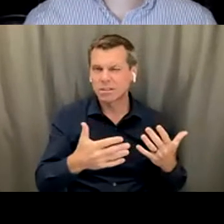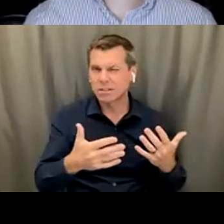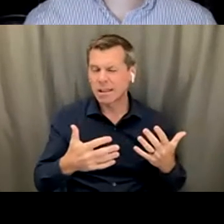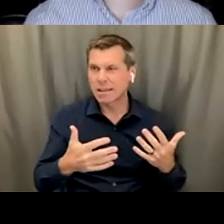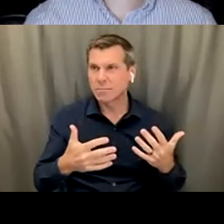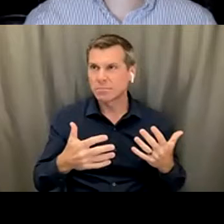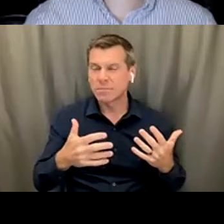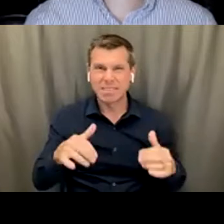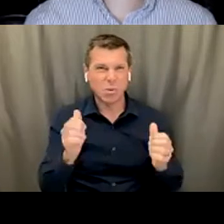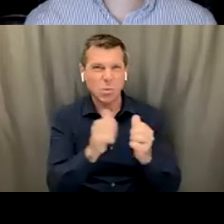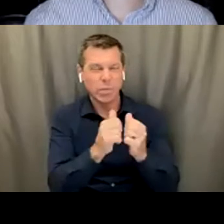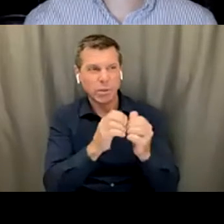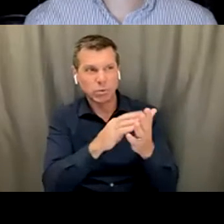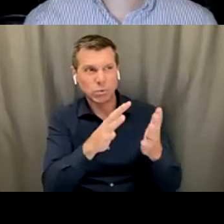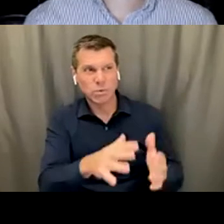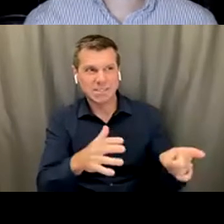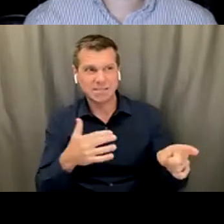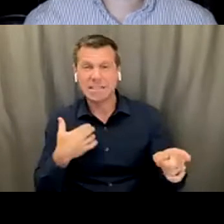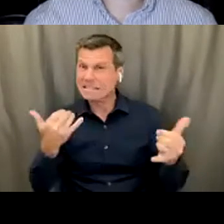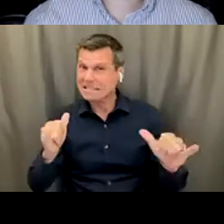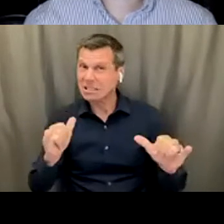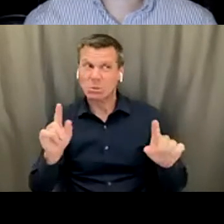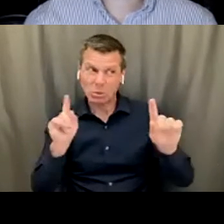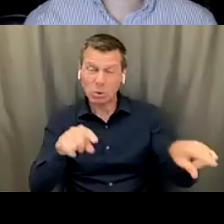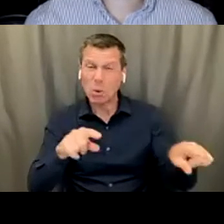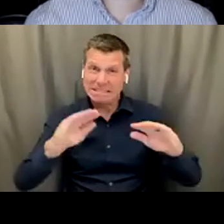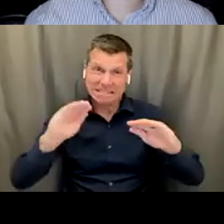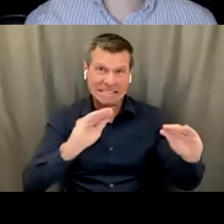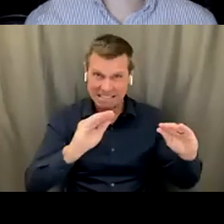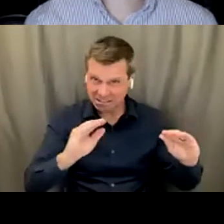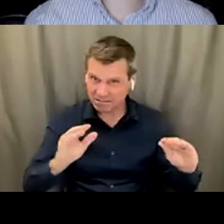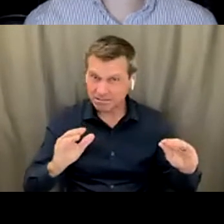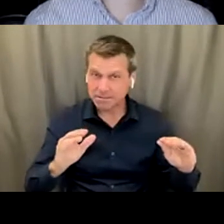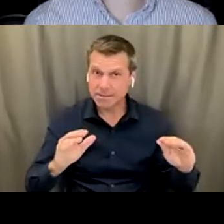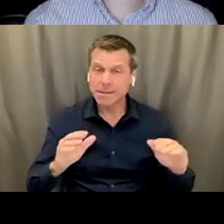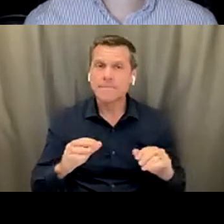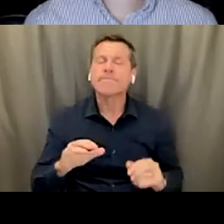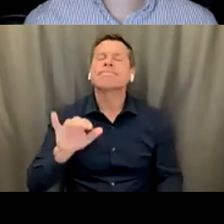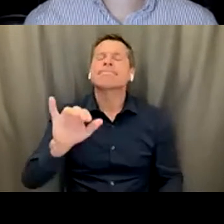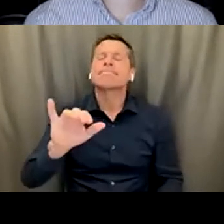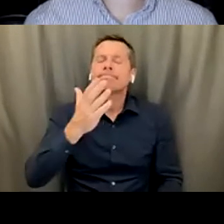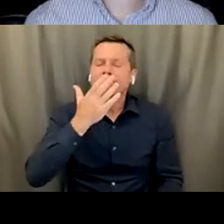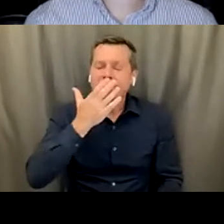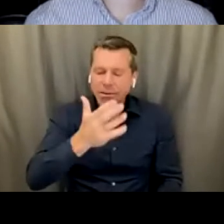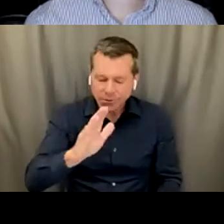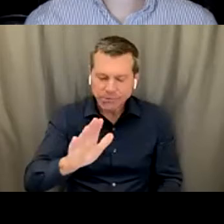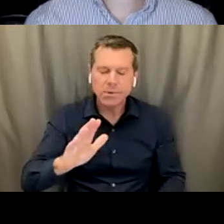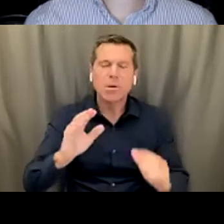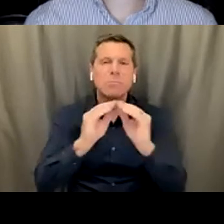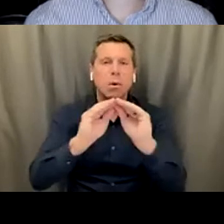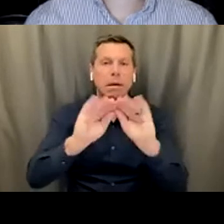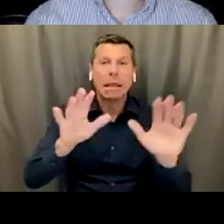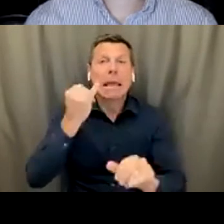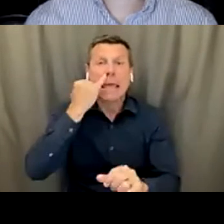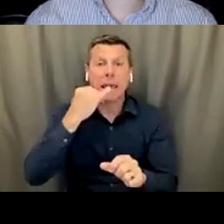that with our students. Thank you for the question. And let me clarify that if I misstated myself. If you are fully